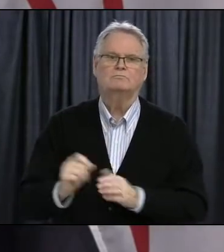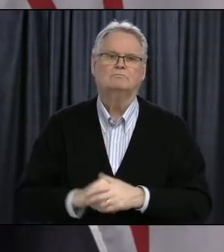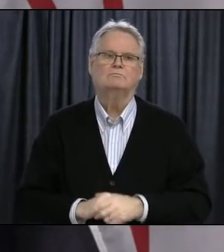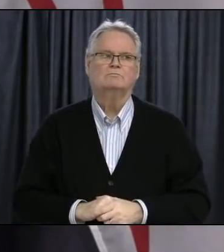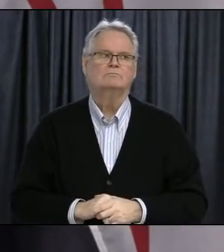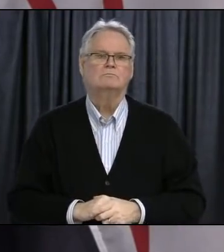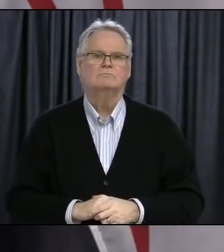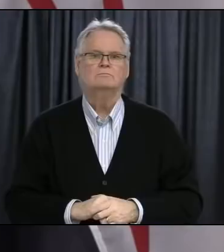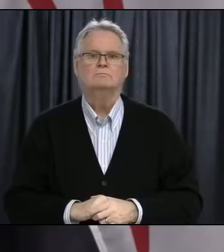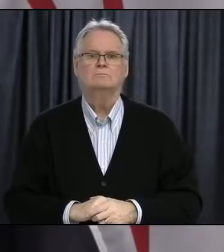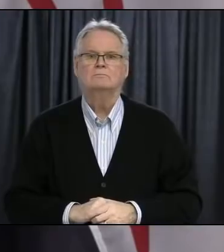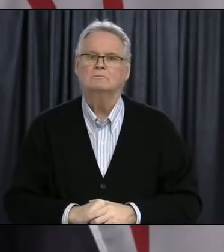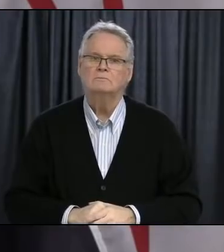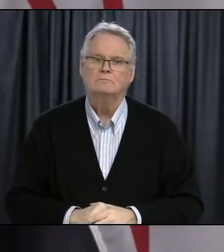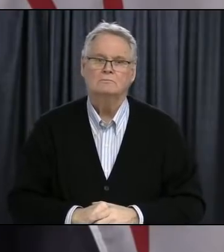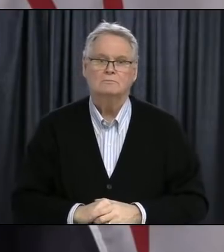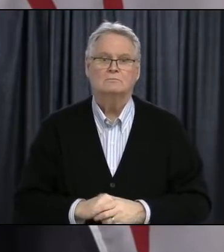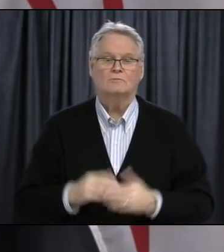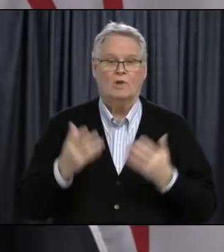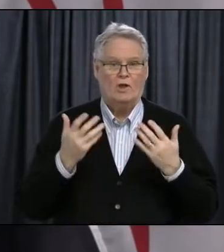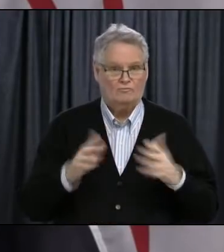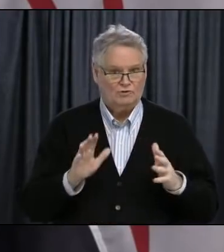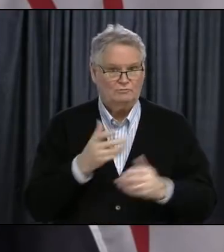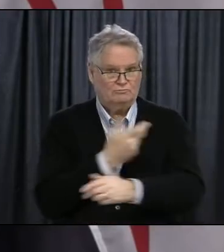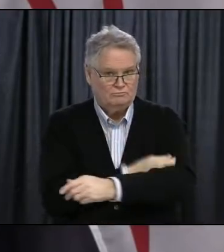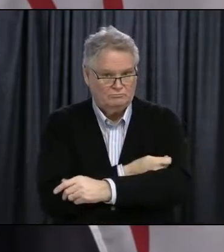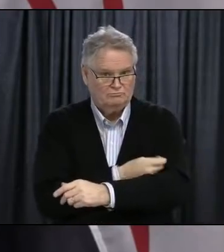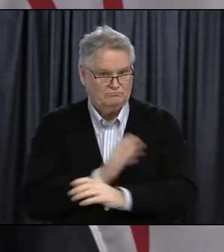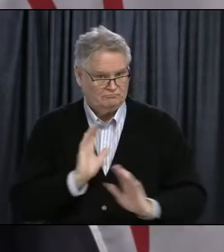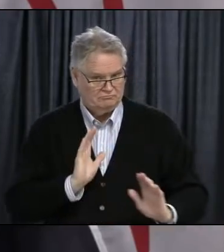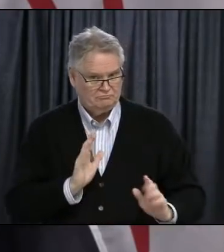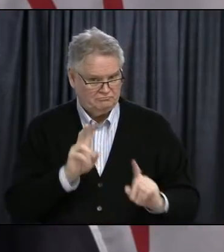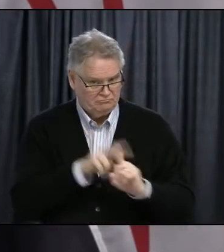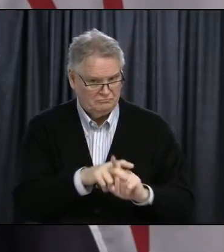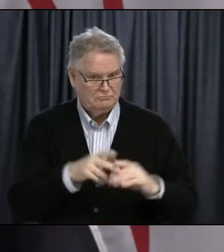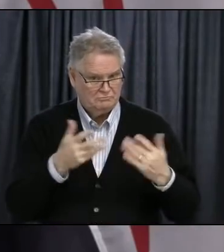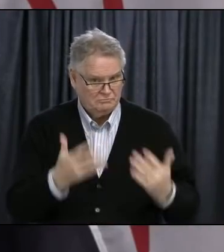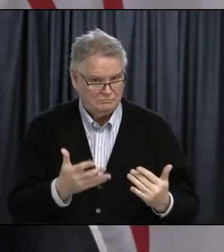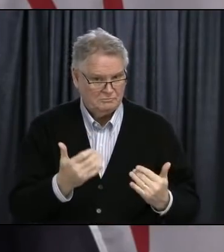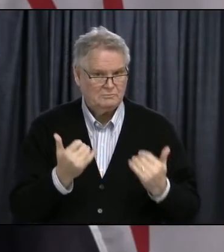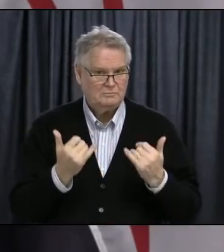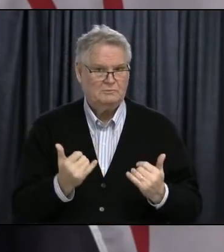or you have received a vaccination, you do not need to pre-register.